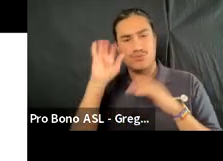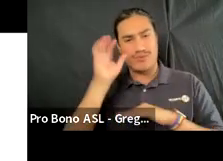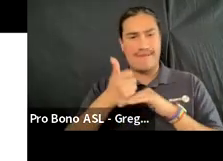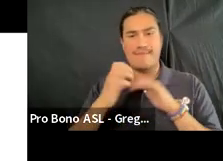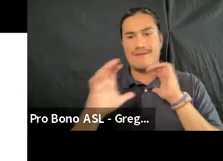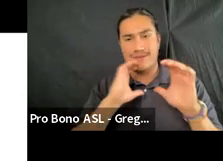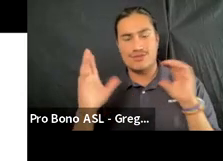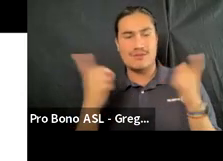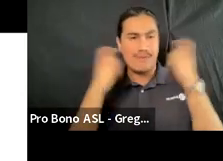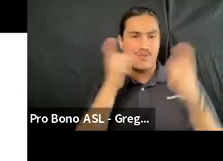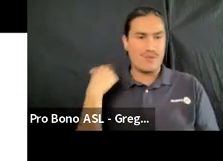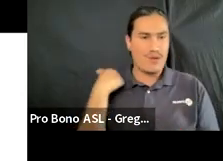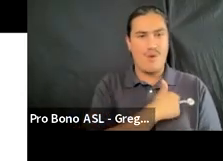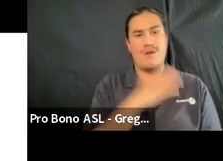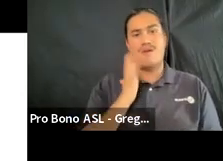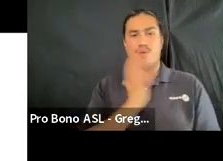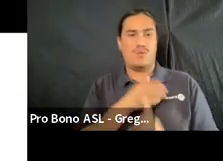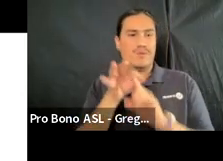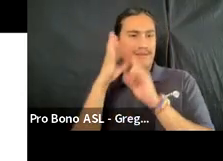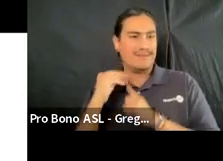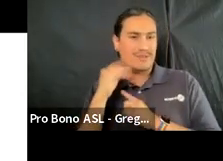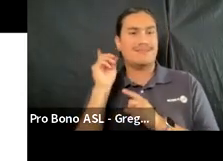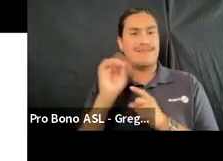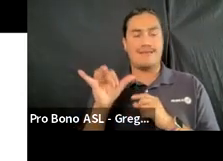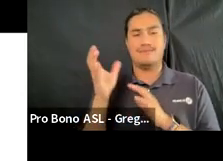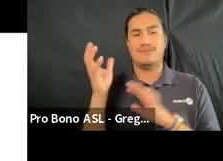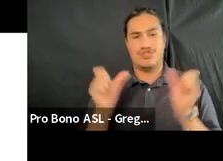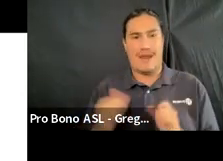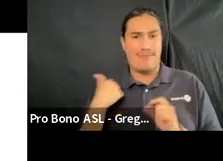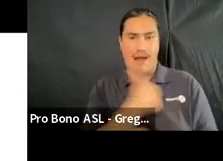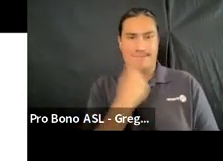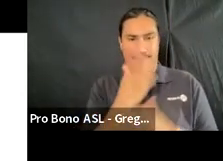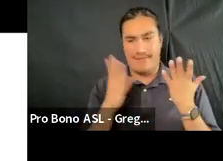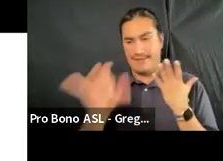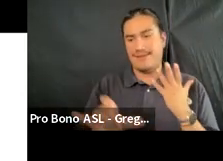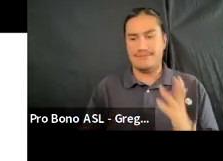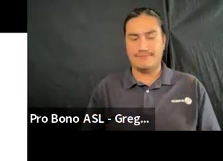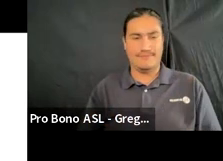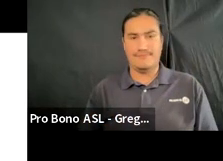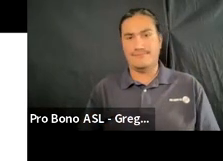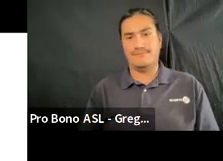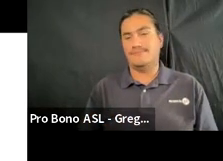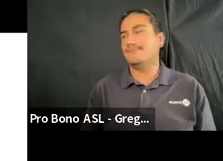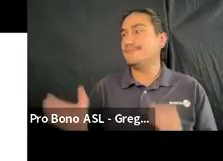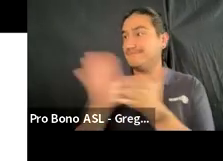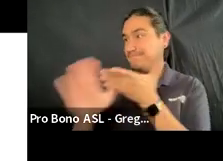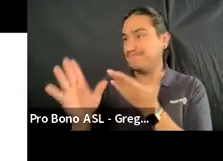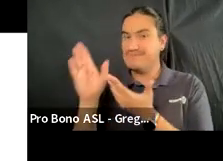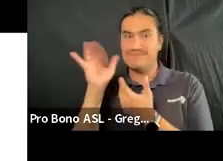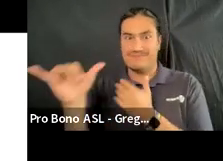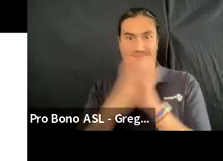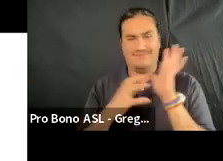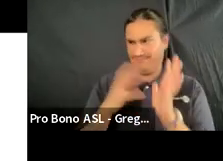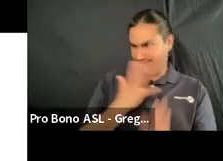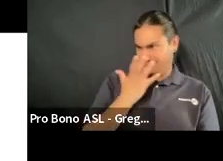and celebrate who we are and our unique experiences that shape us. I said something like that. Nice. If that's in draft, I'm